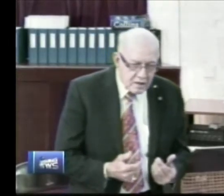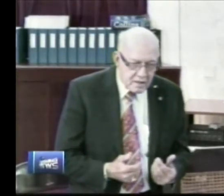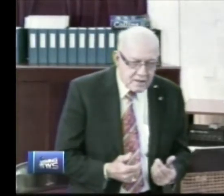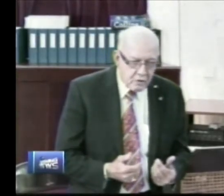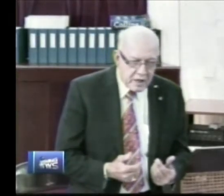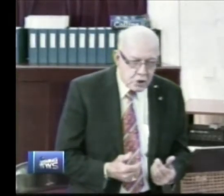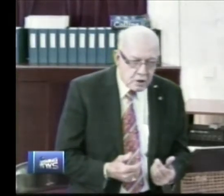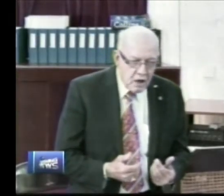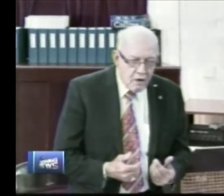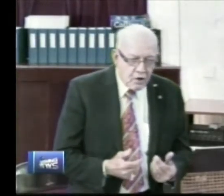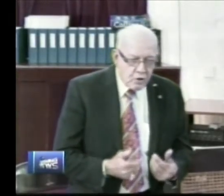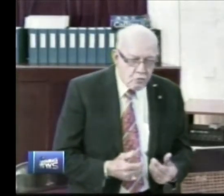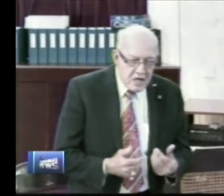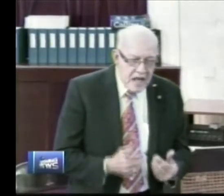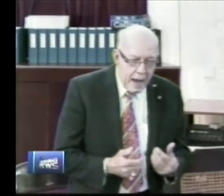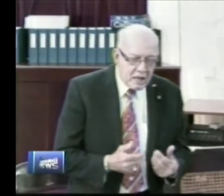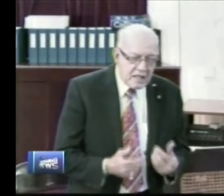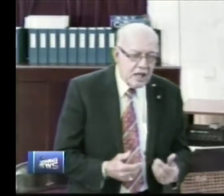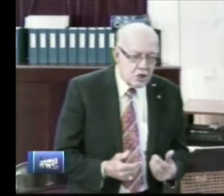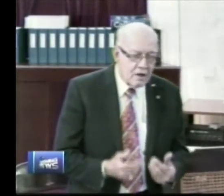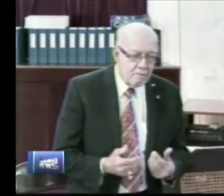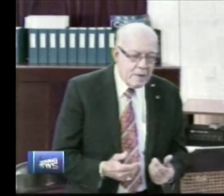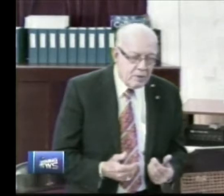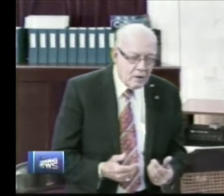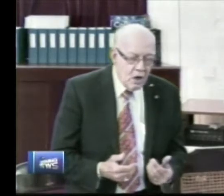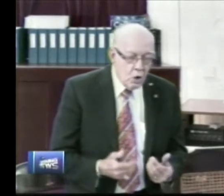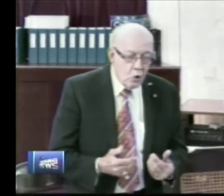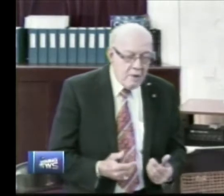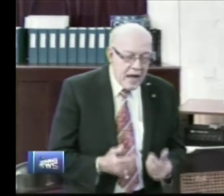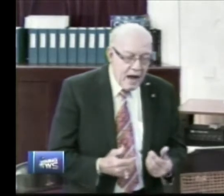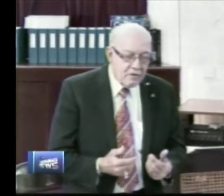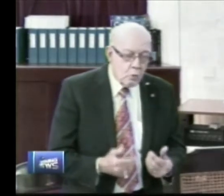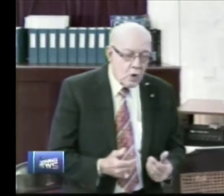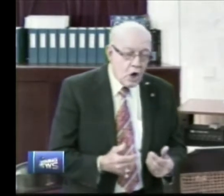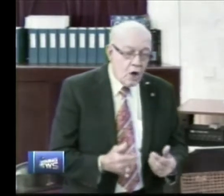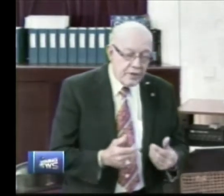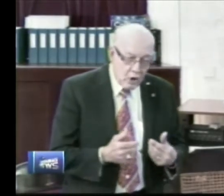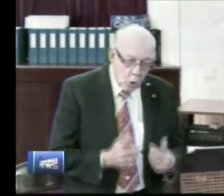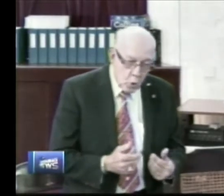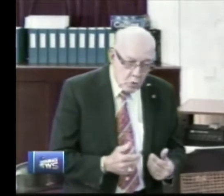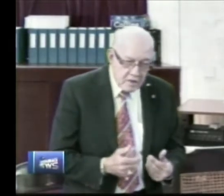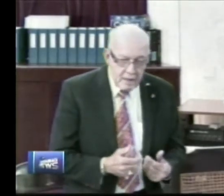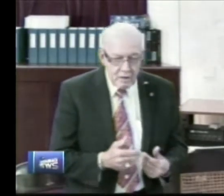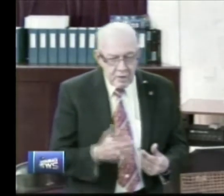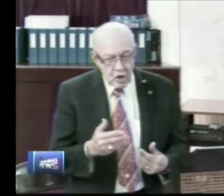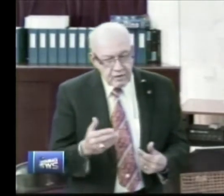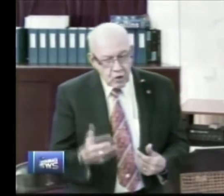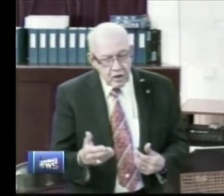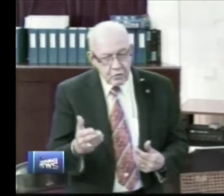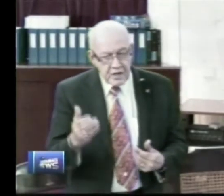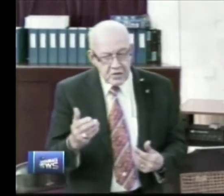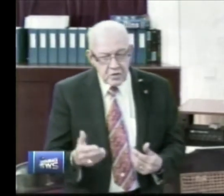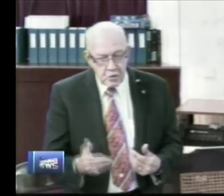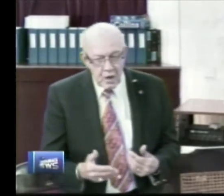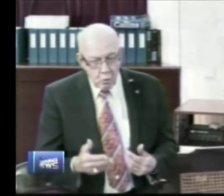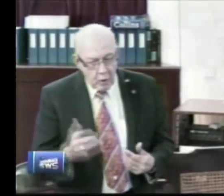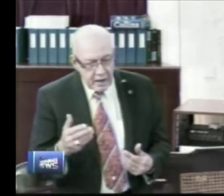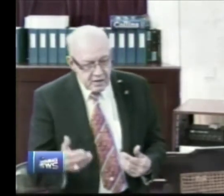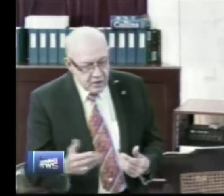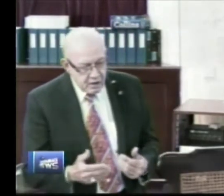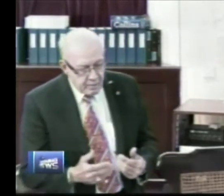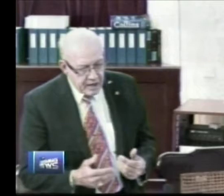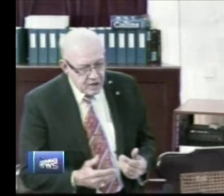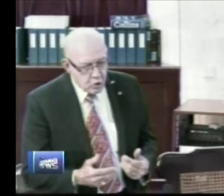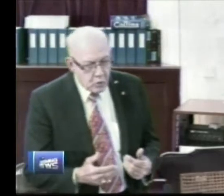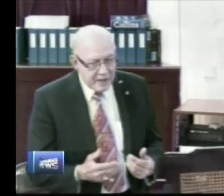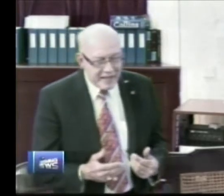important consideration for the rehabilitation of people who may have to work on their own simply because of all the reasons why